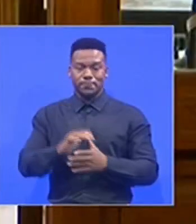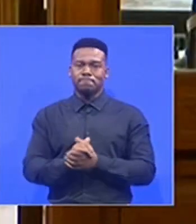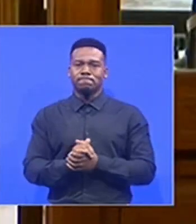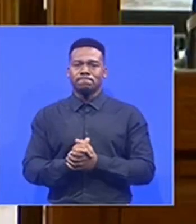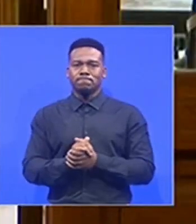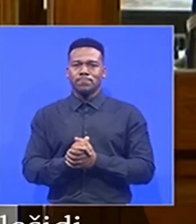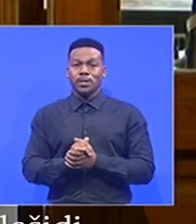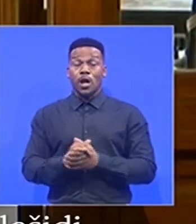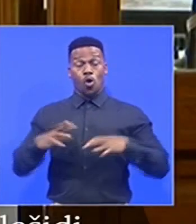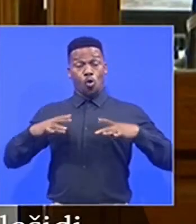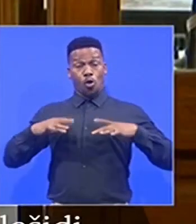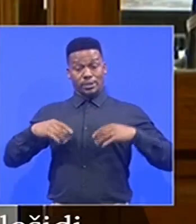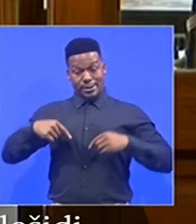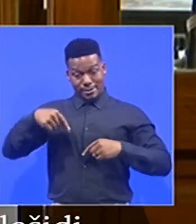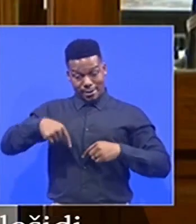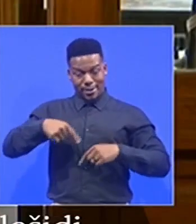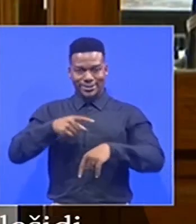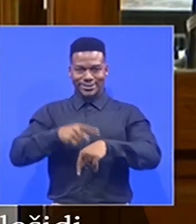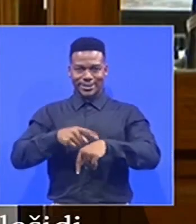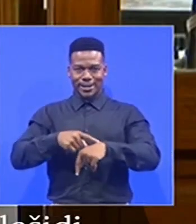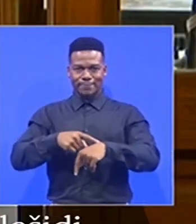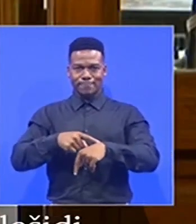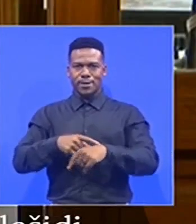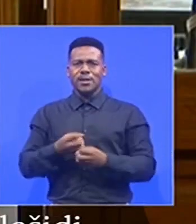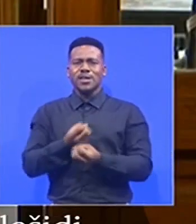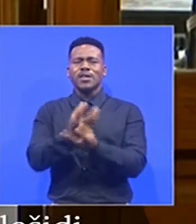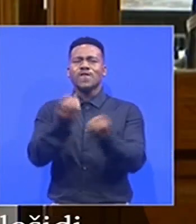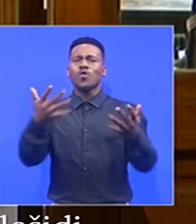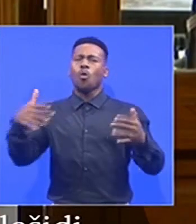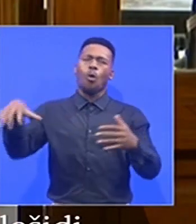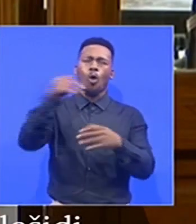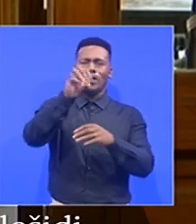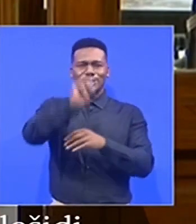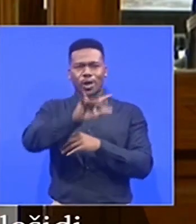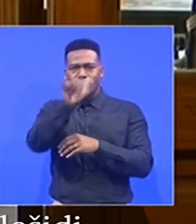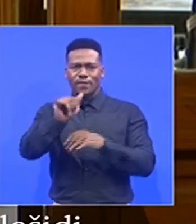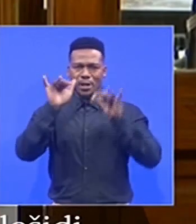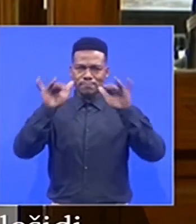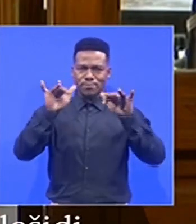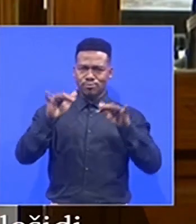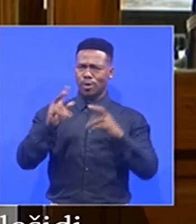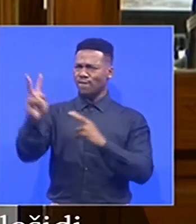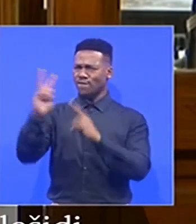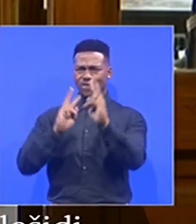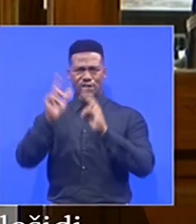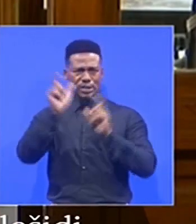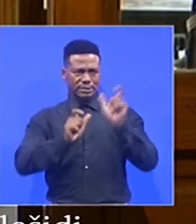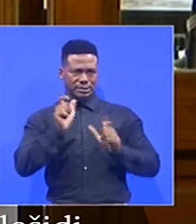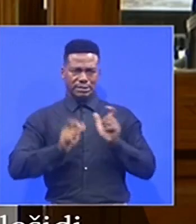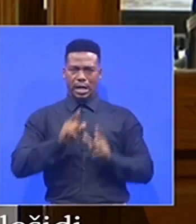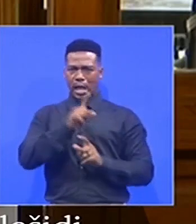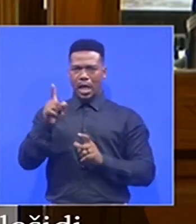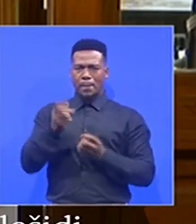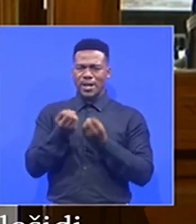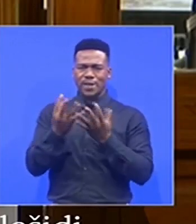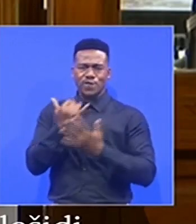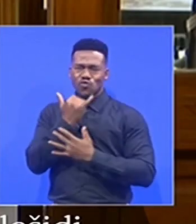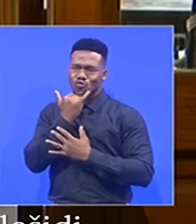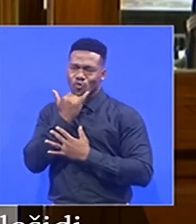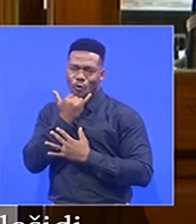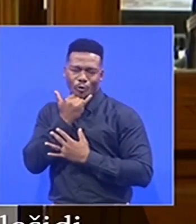May this holiday season offer all South Africans and our visitors everlasting